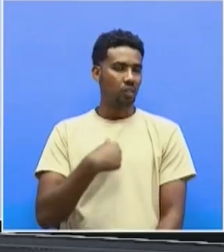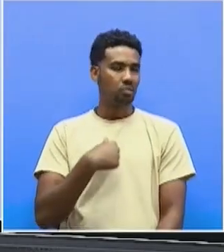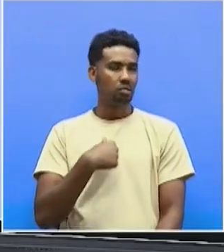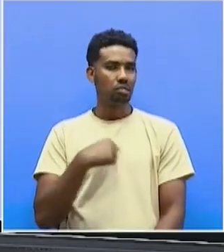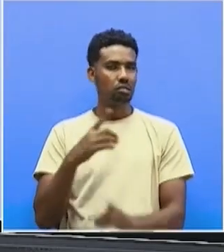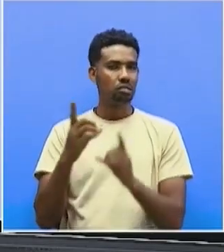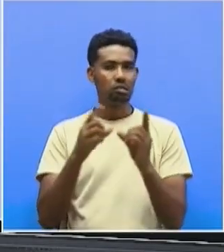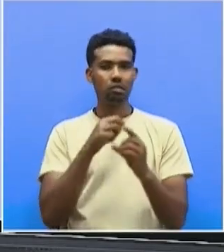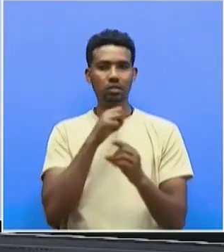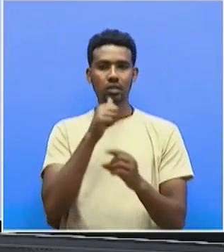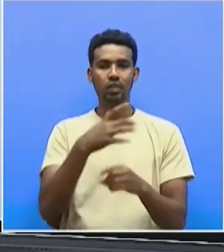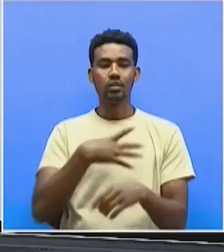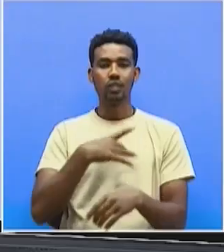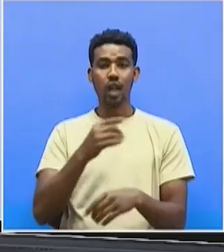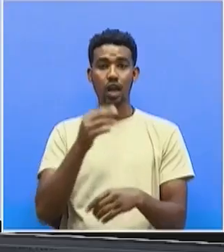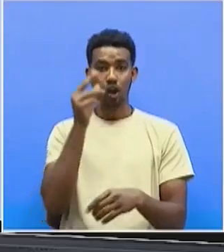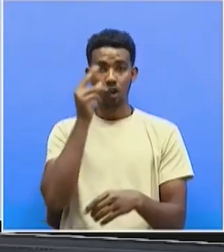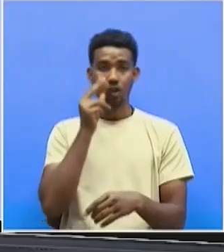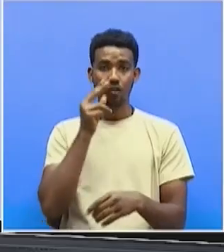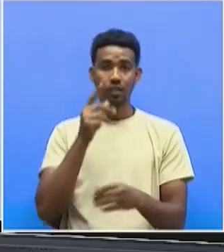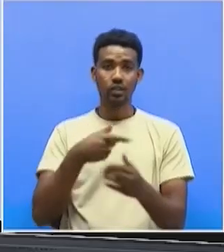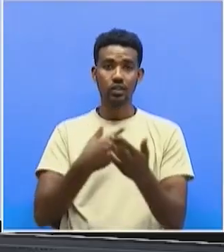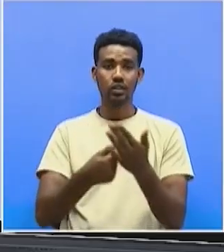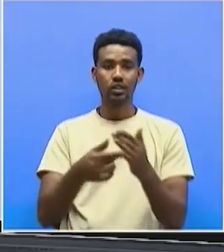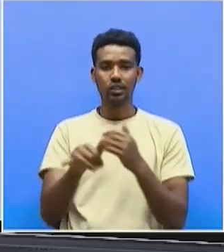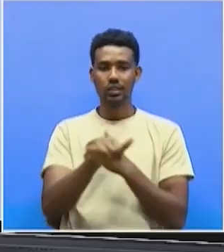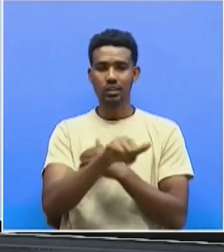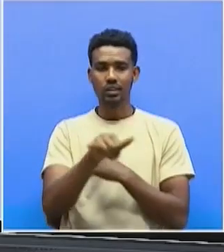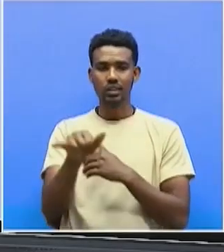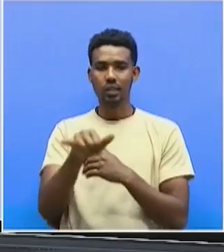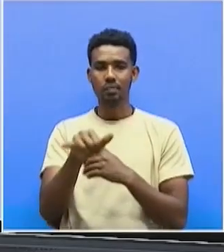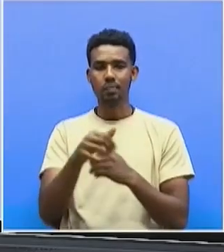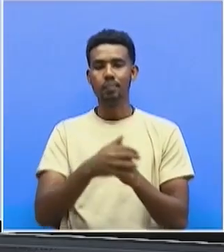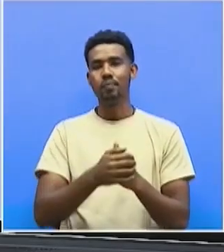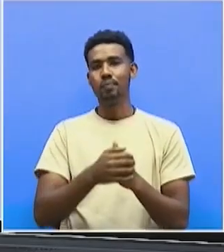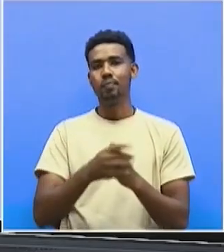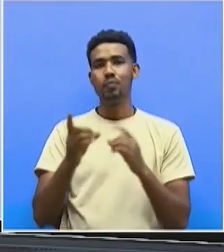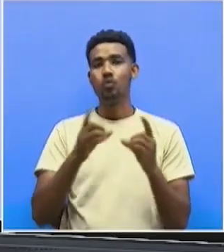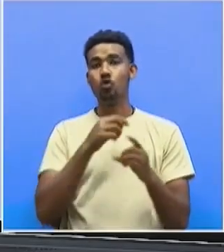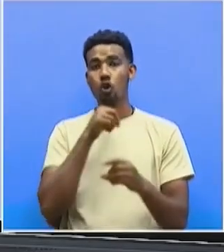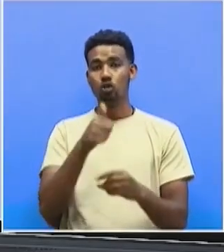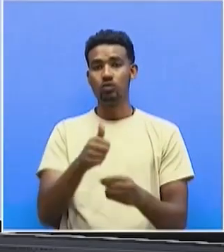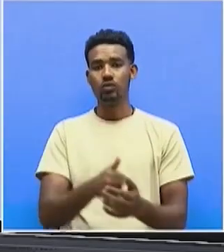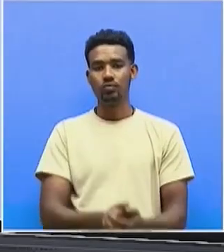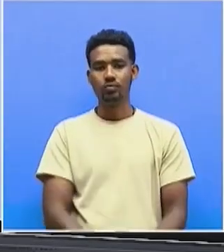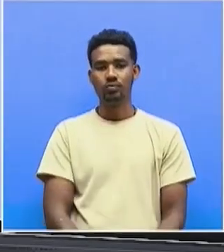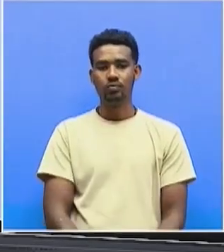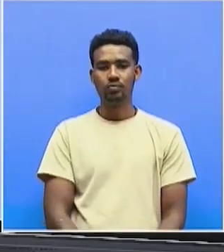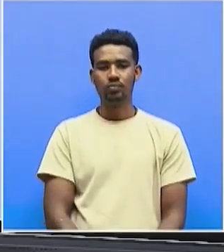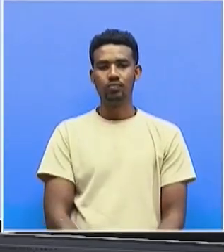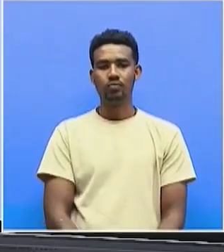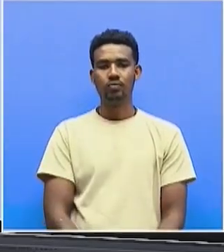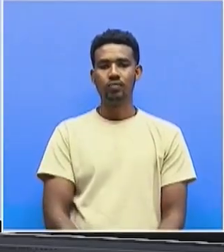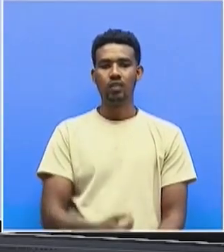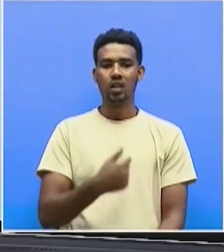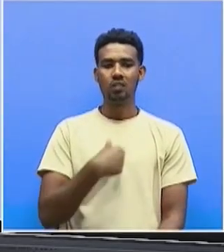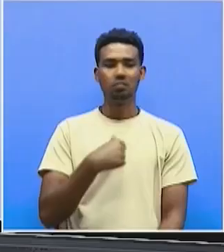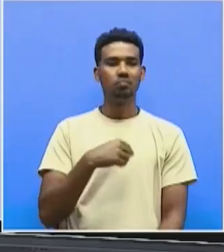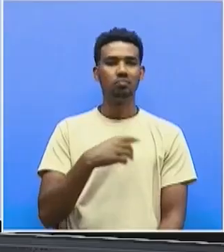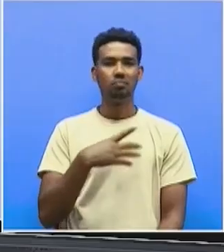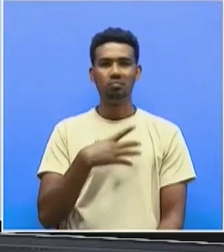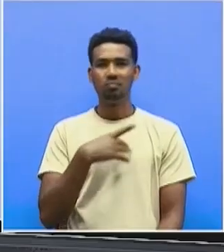dislike coffee. This is the word which is the same with do not. The do not. I